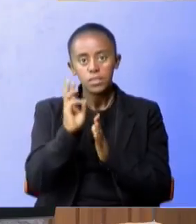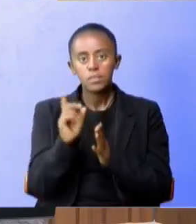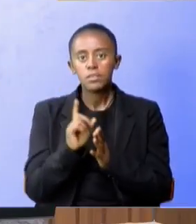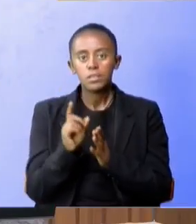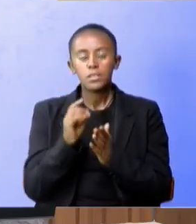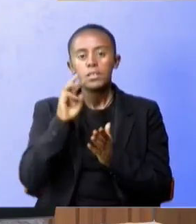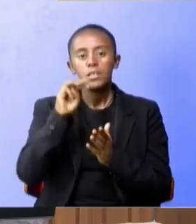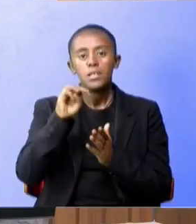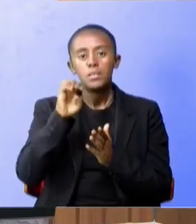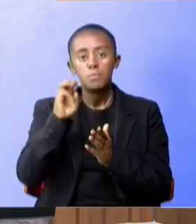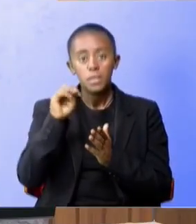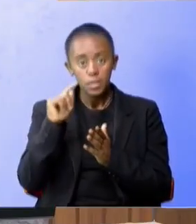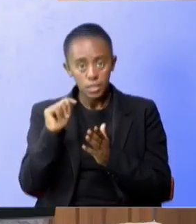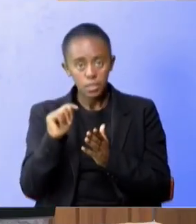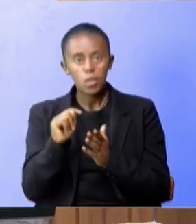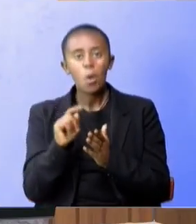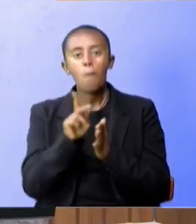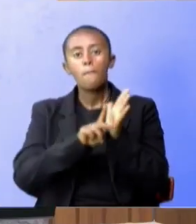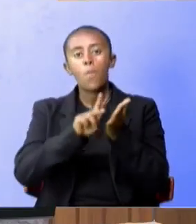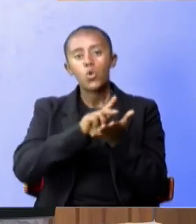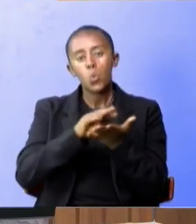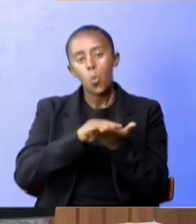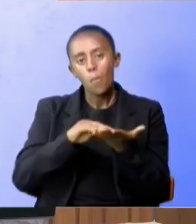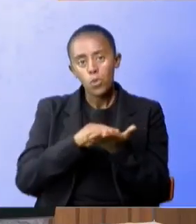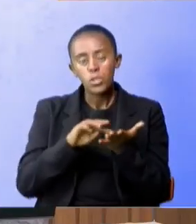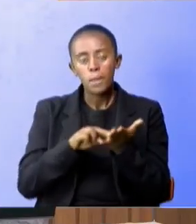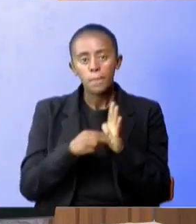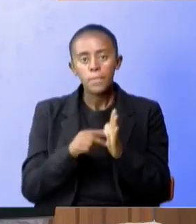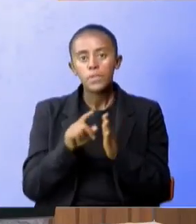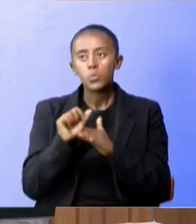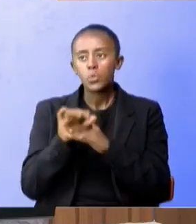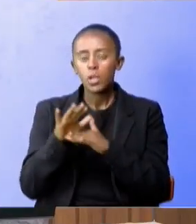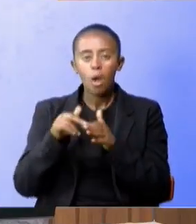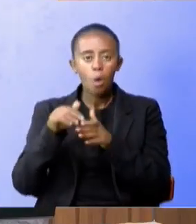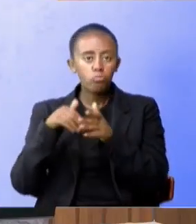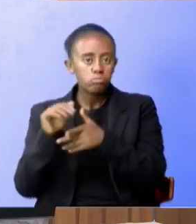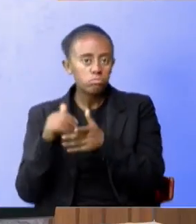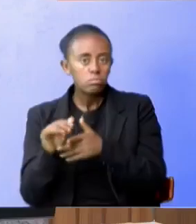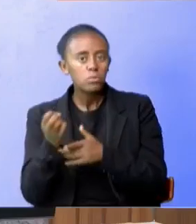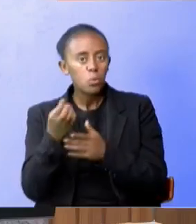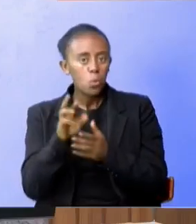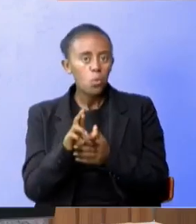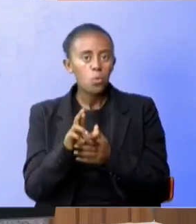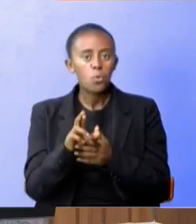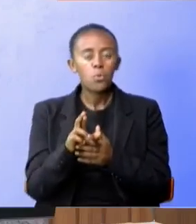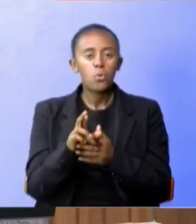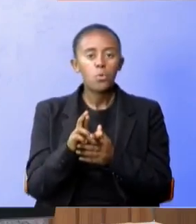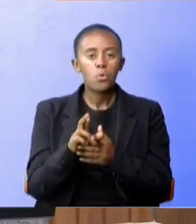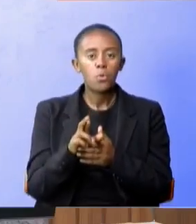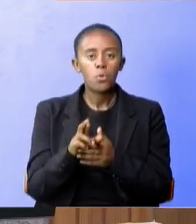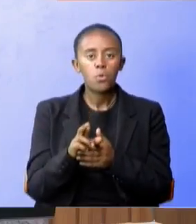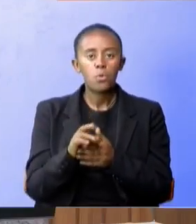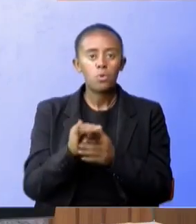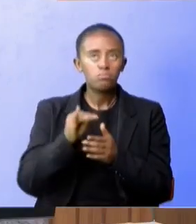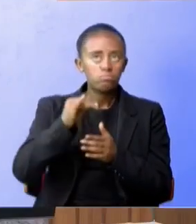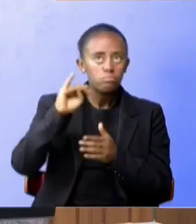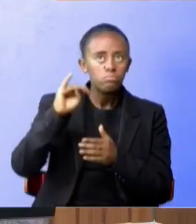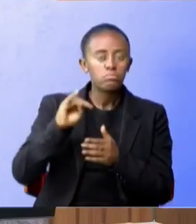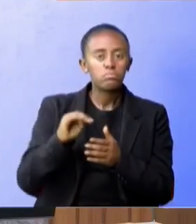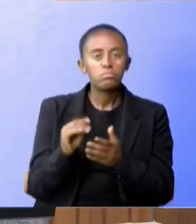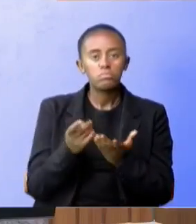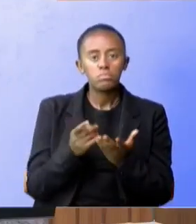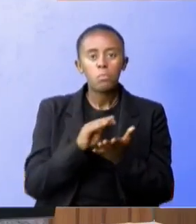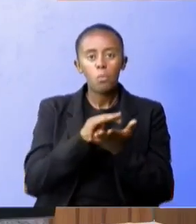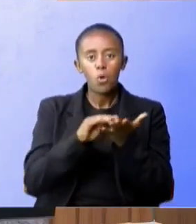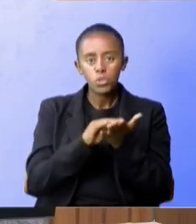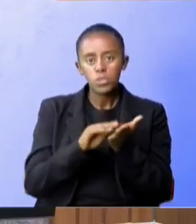emit poison. To emit poison means to send out or release poisonous